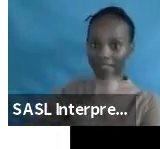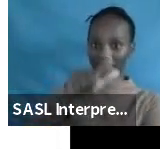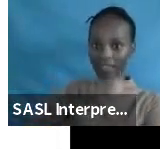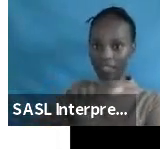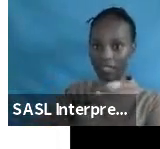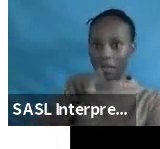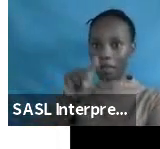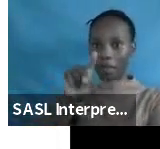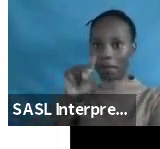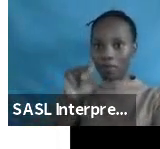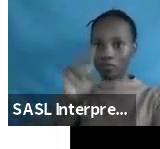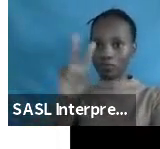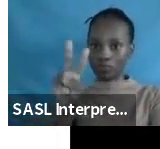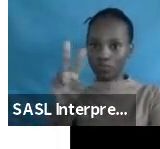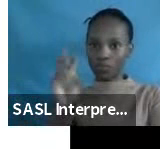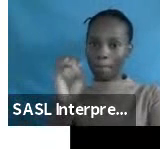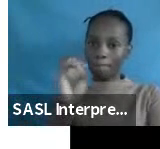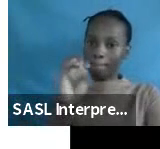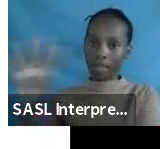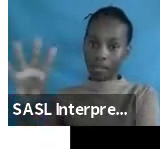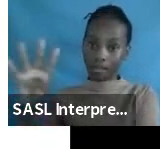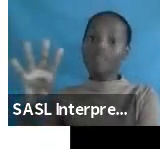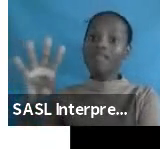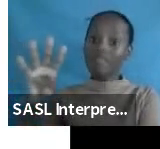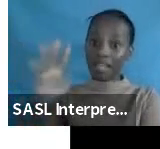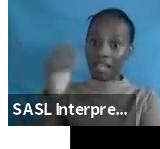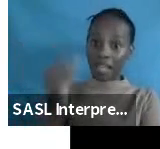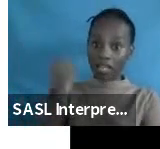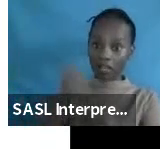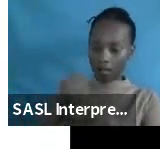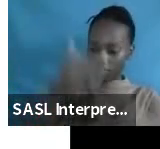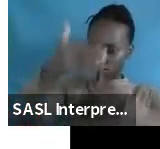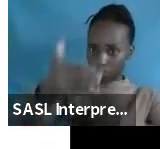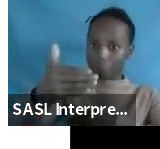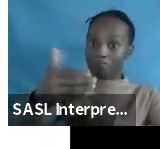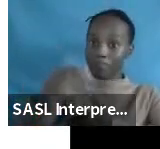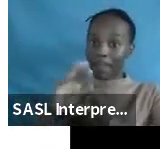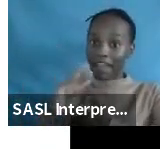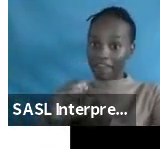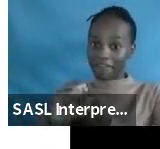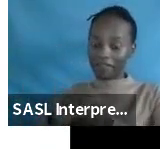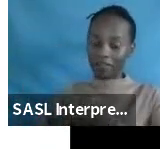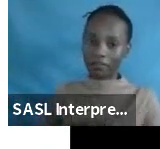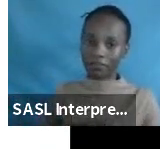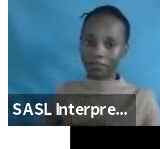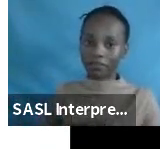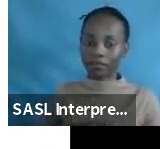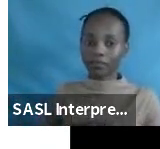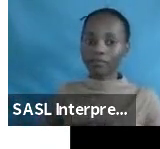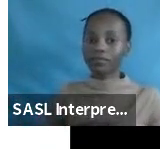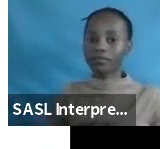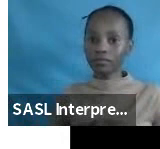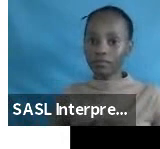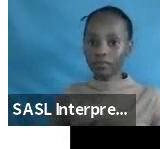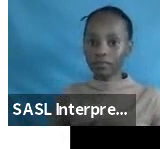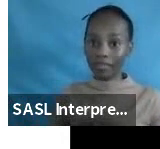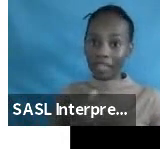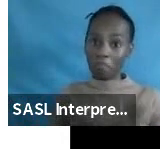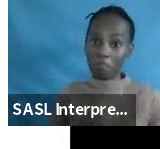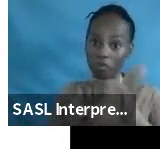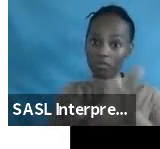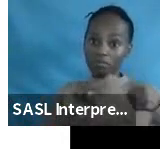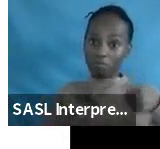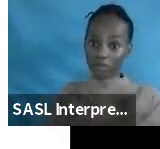duty and VAT per annum. It is estimated that, and it's very important, the point that I'm raising now, this is the one that I